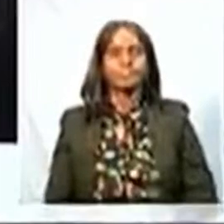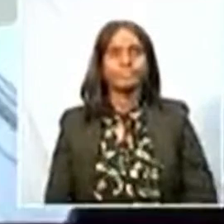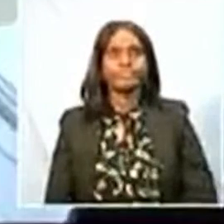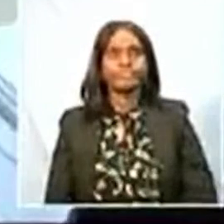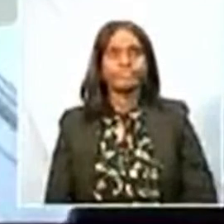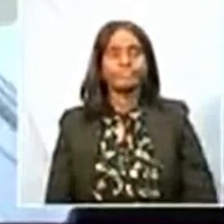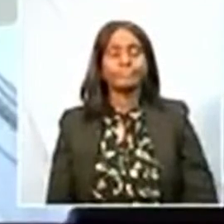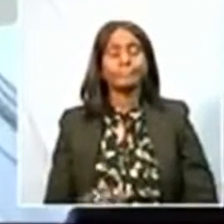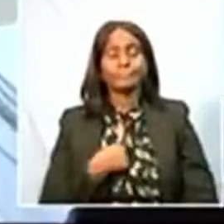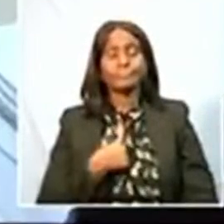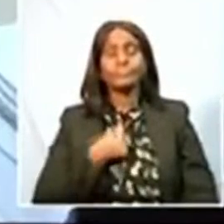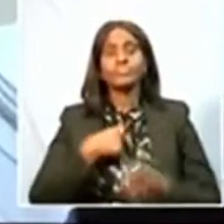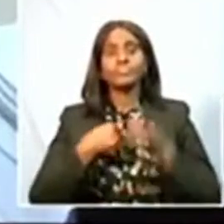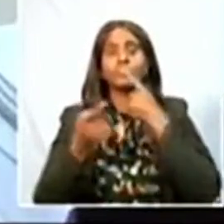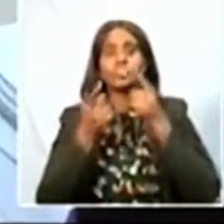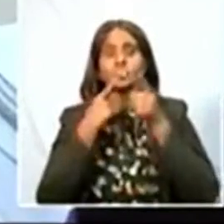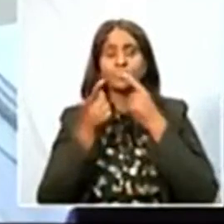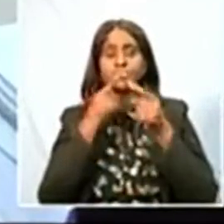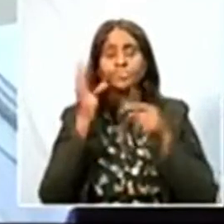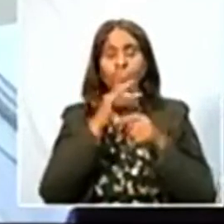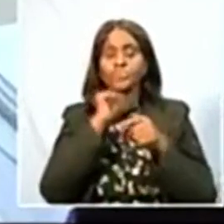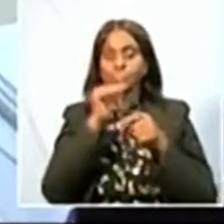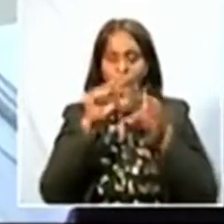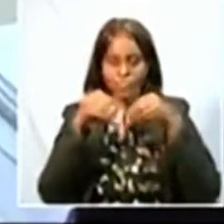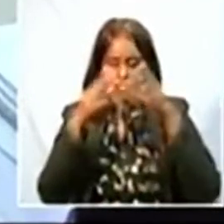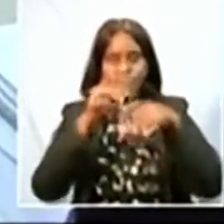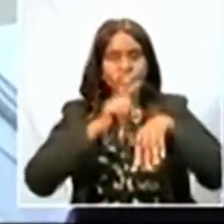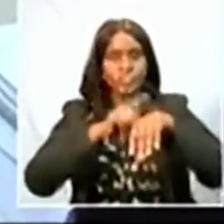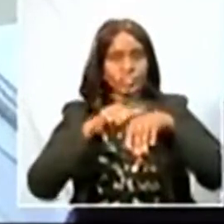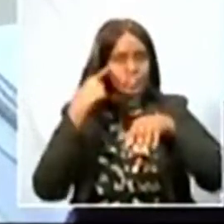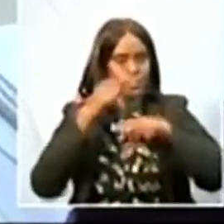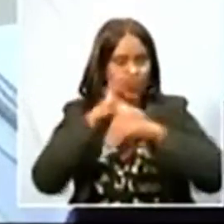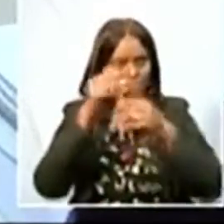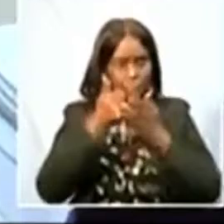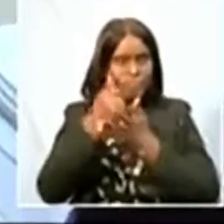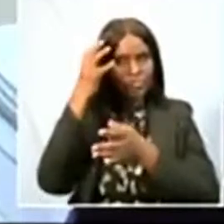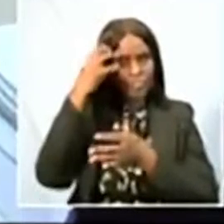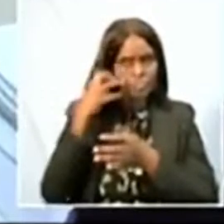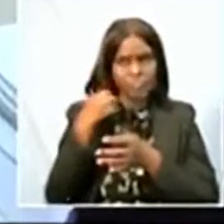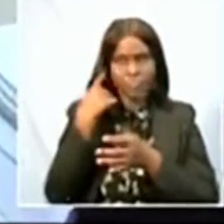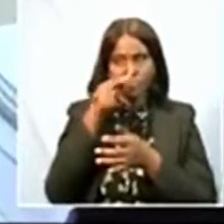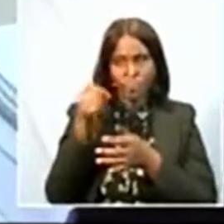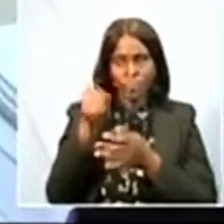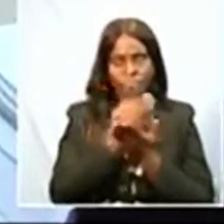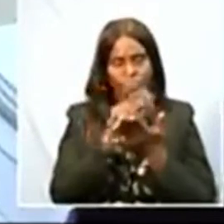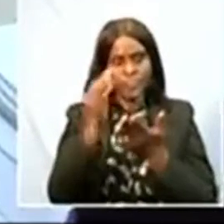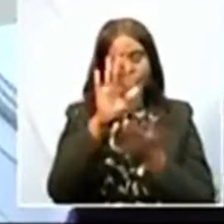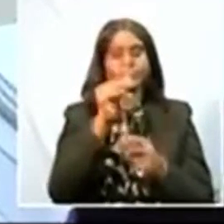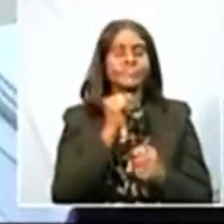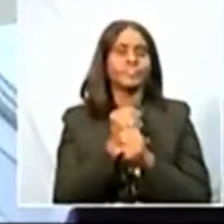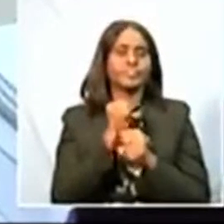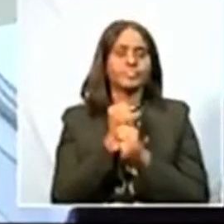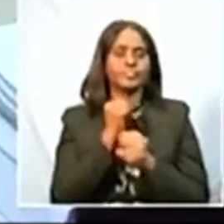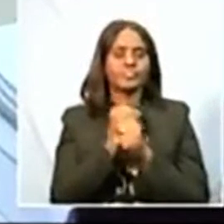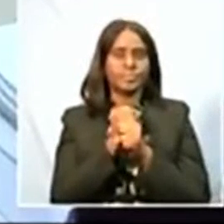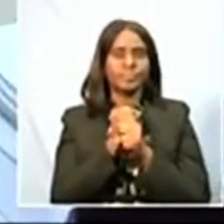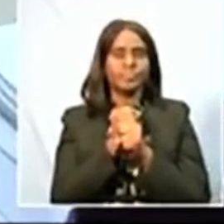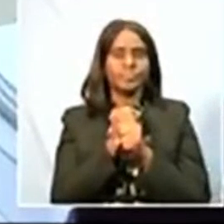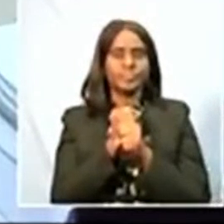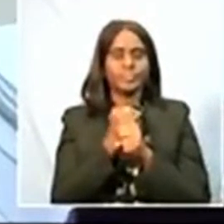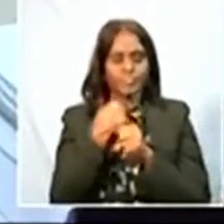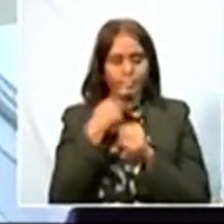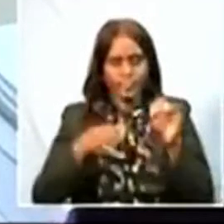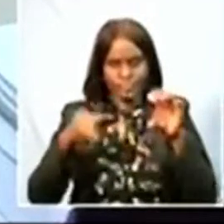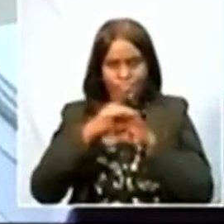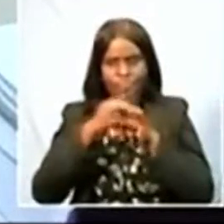As I said, don't give room for all the officers who are failing their duty. Why I